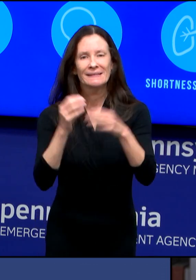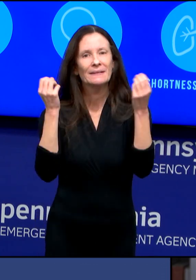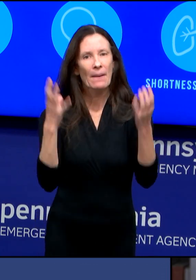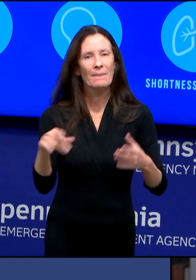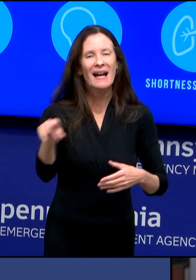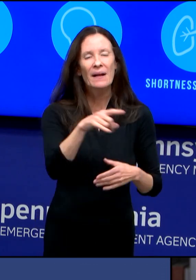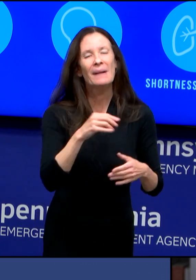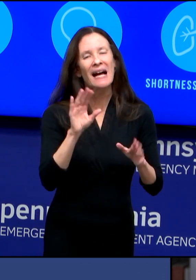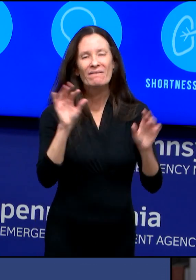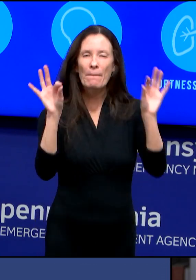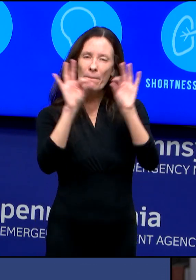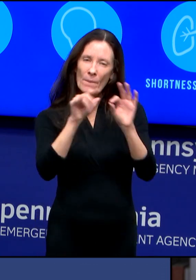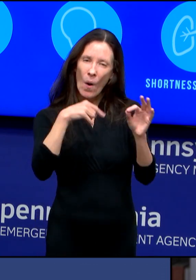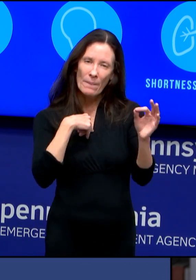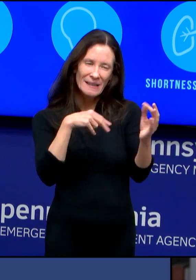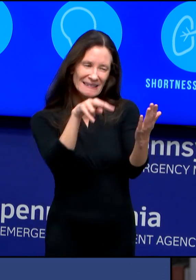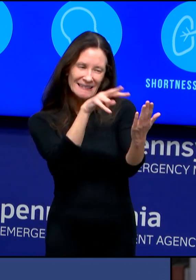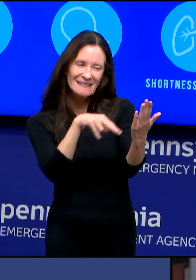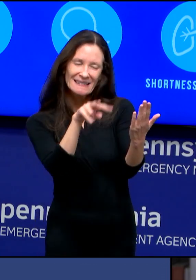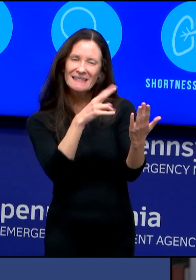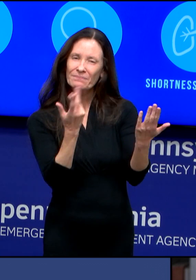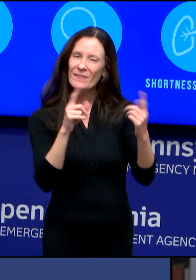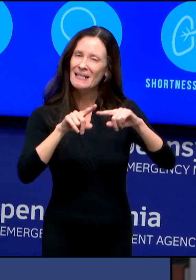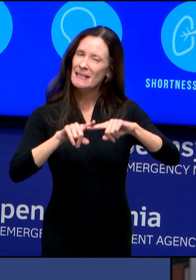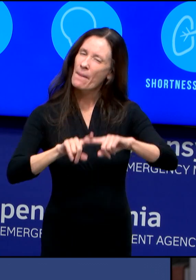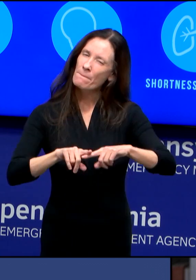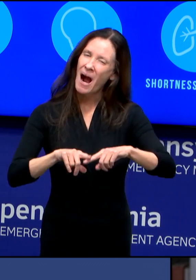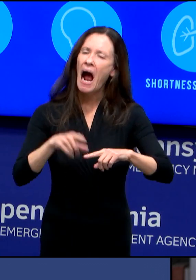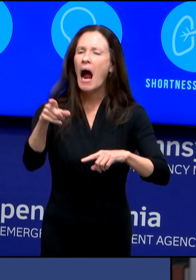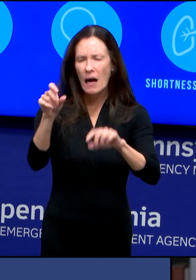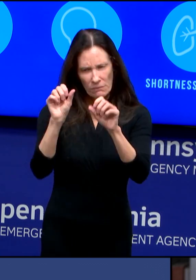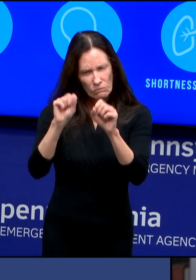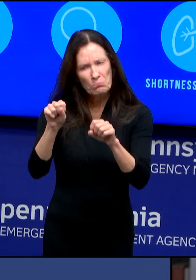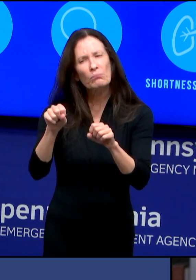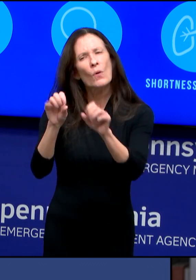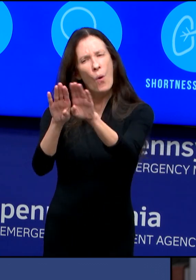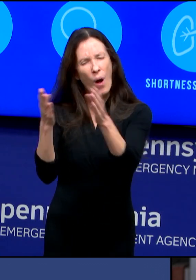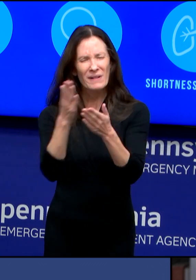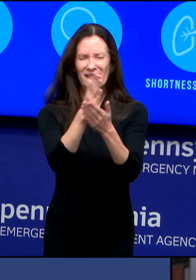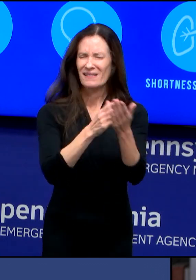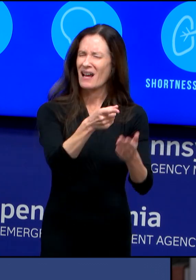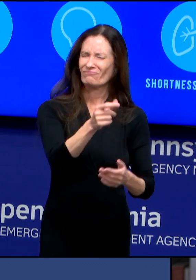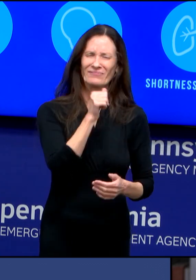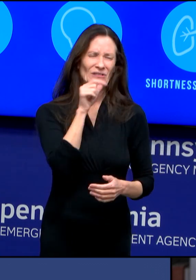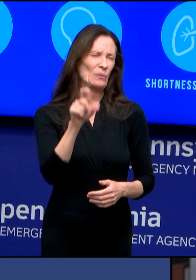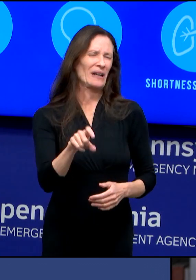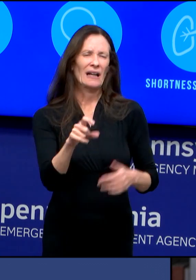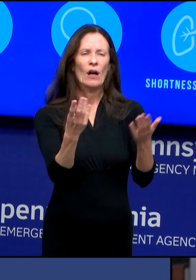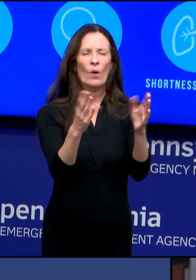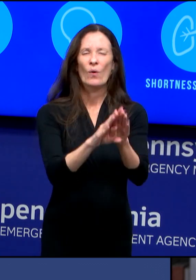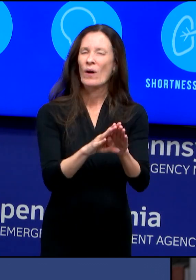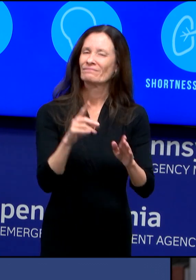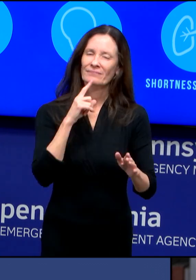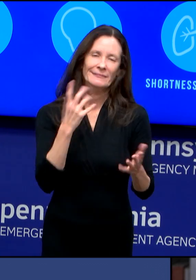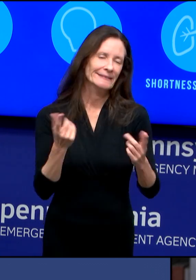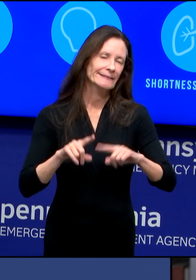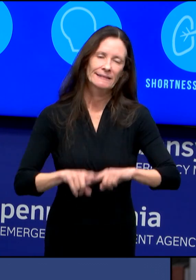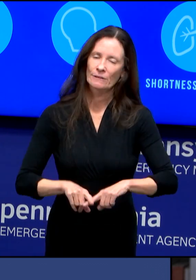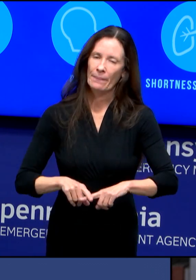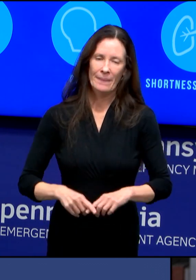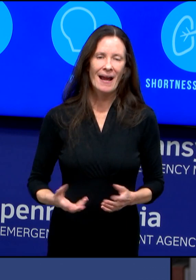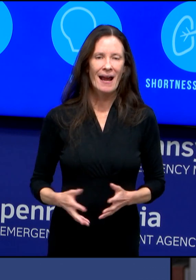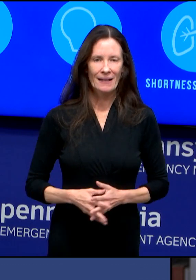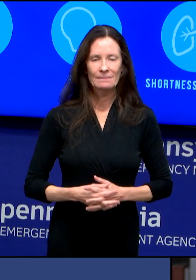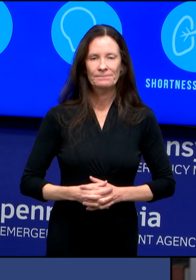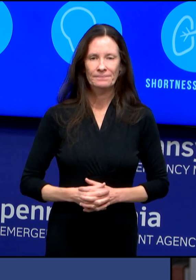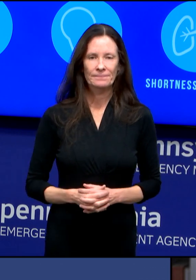a number. I don't know what how many. If it's thousands, but a number have gone in, and we've denied the waiver. And then there's a